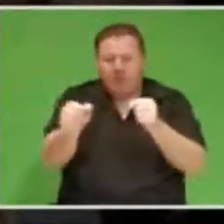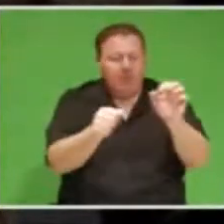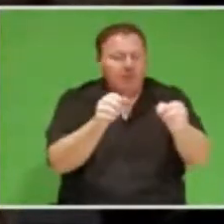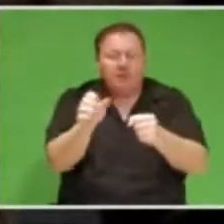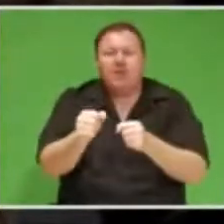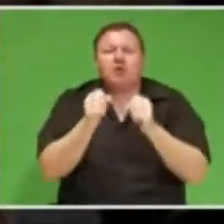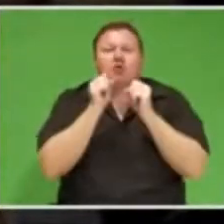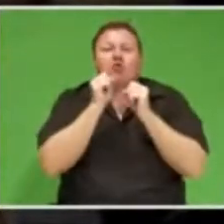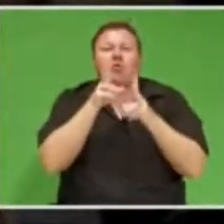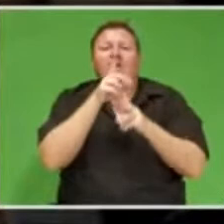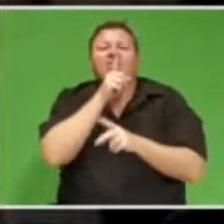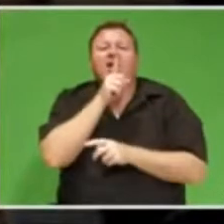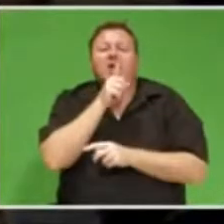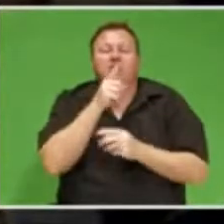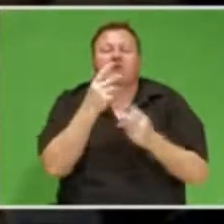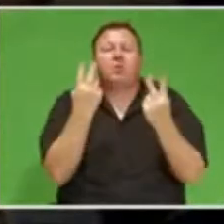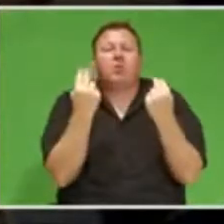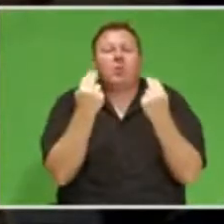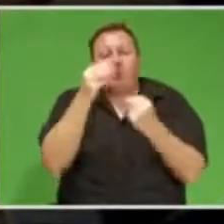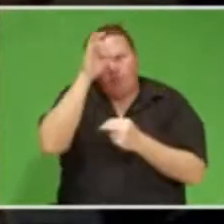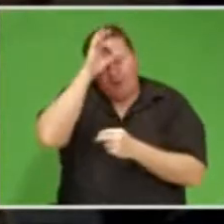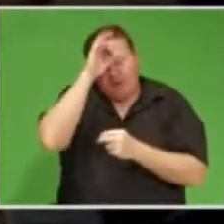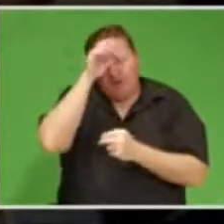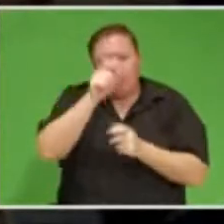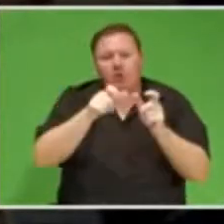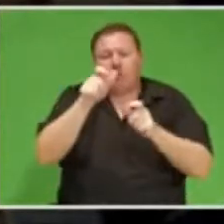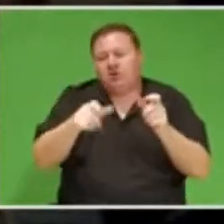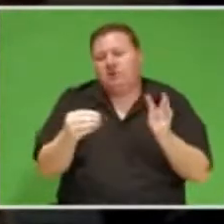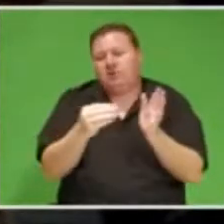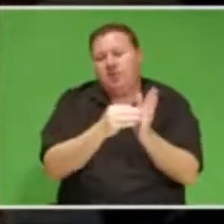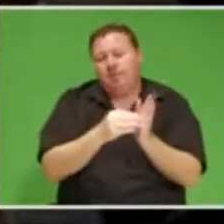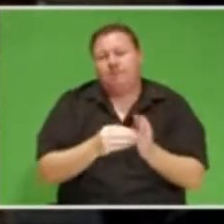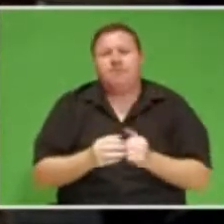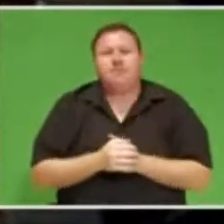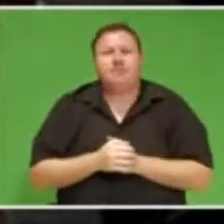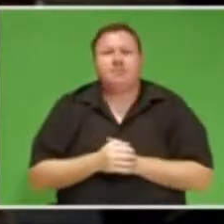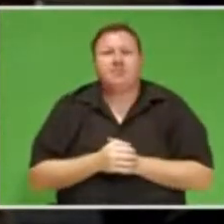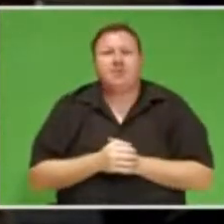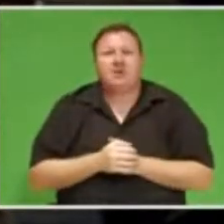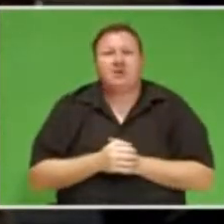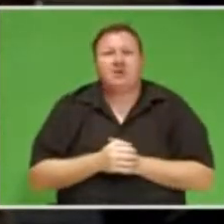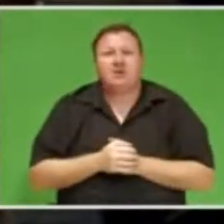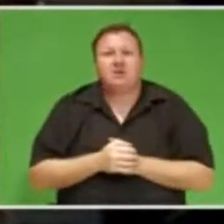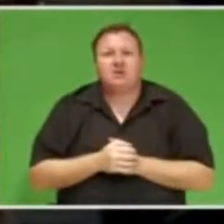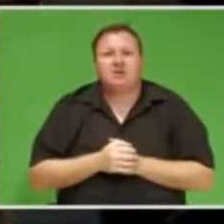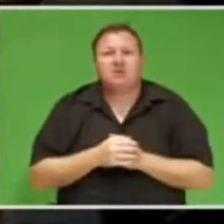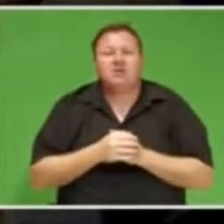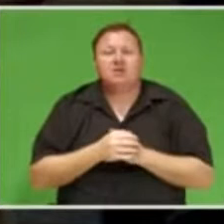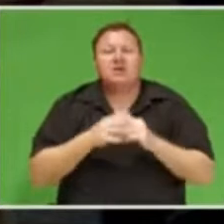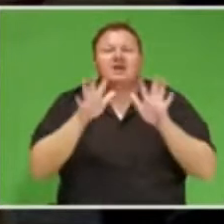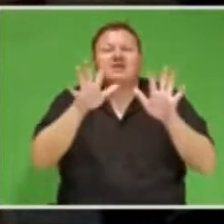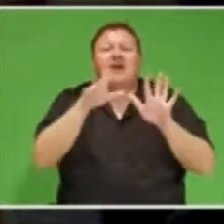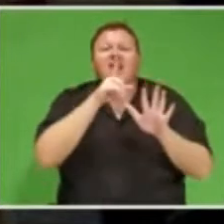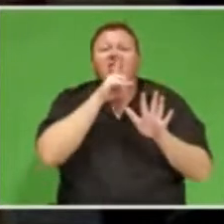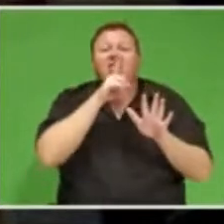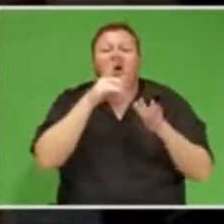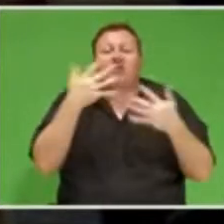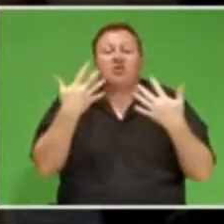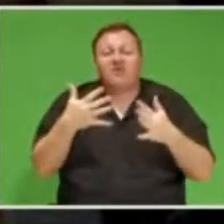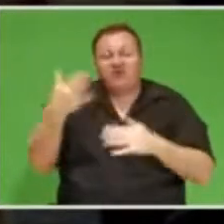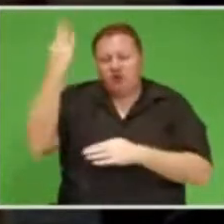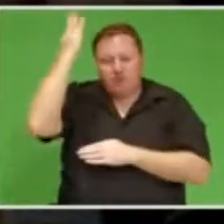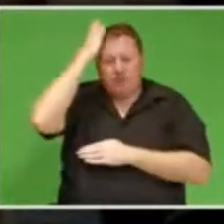police personnel. Since then, more than 10,000 new recruits